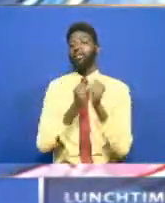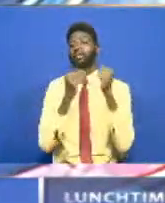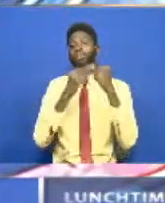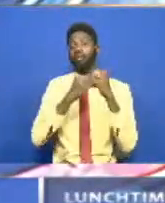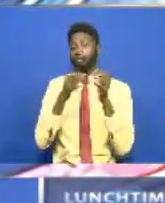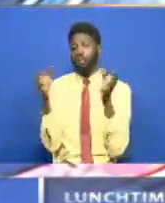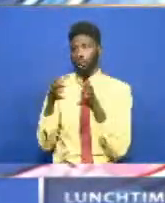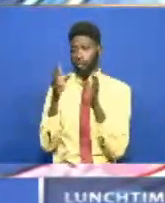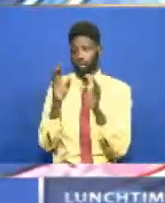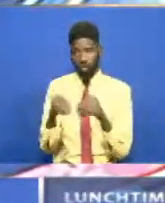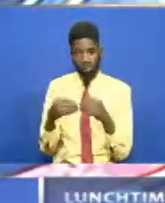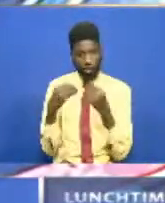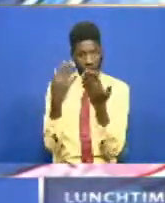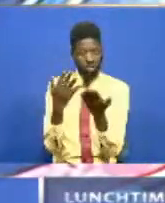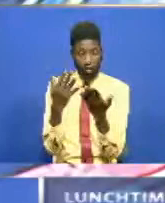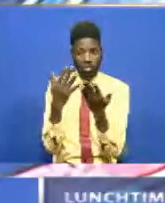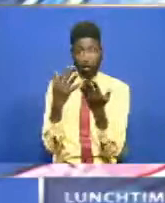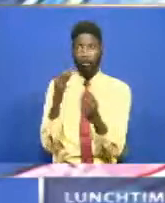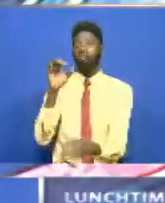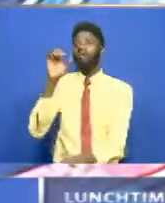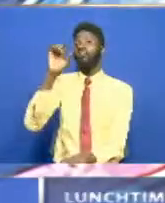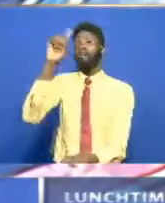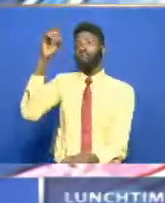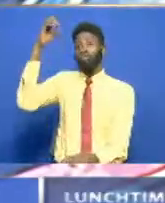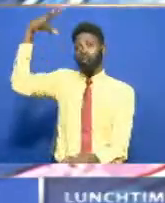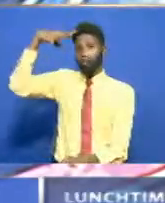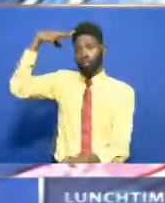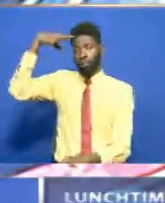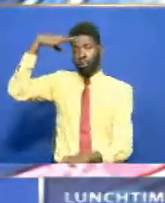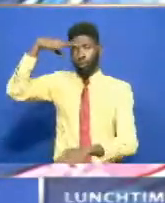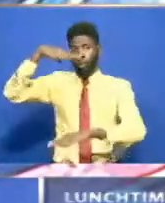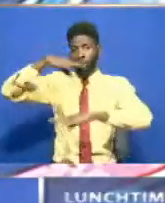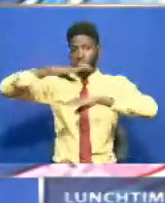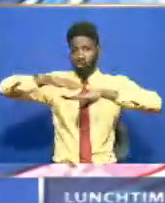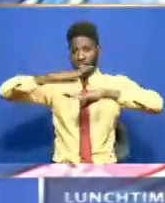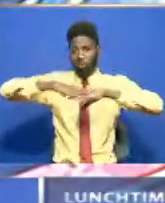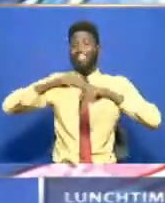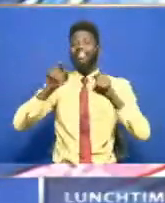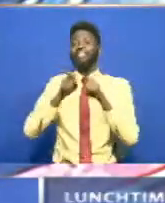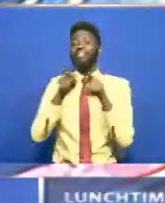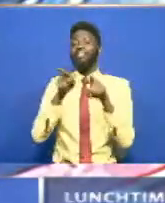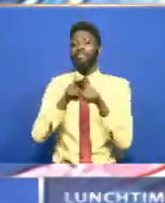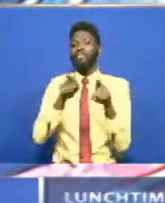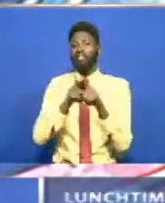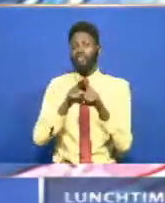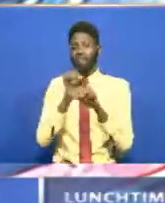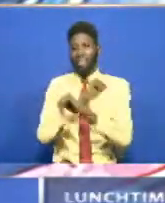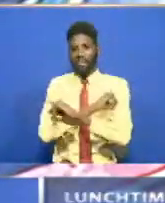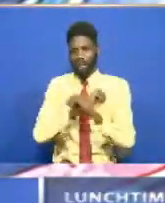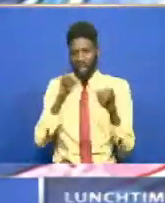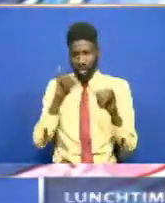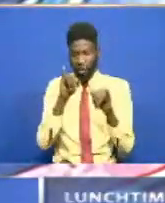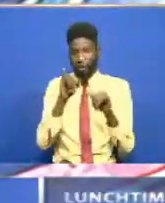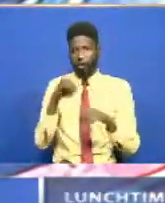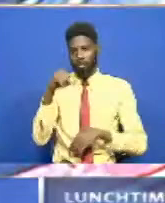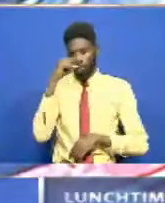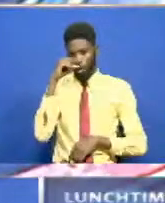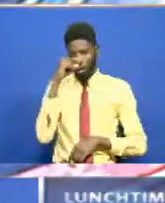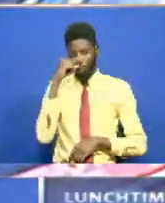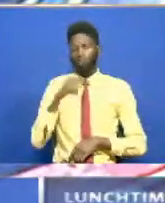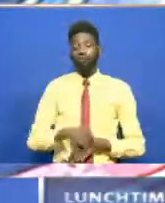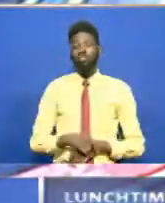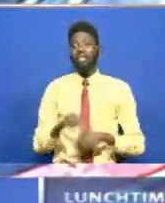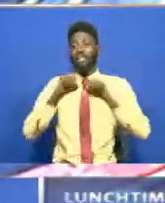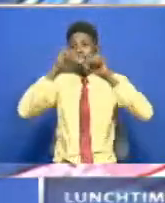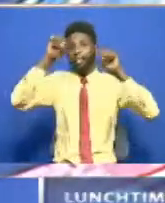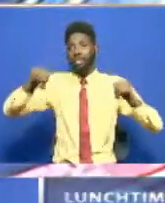provide standalone solar systems and clean cooking solutions to households in 14 counties. The systems to be rolled out under